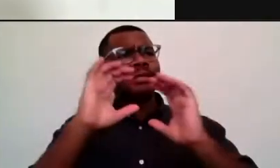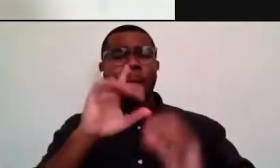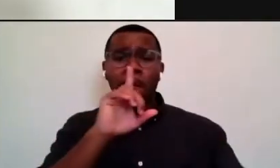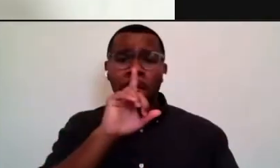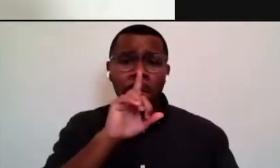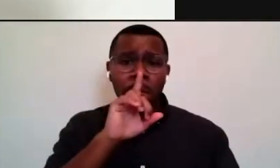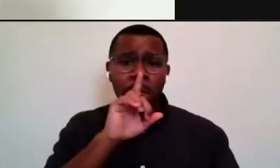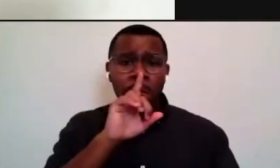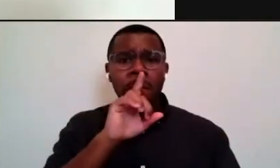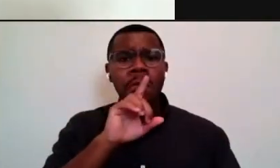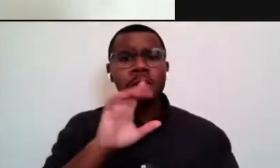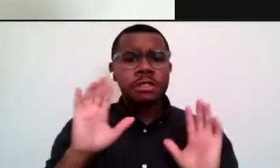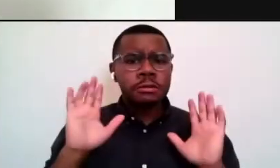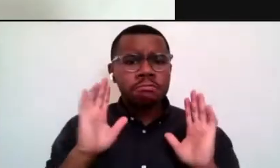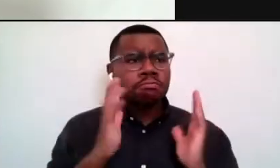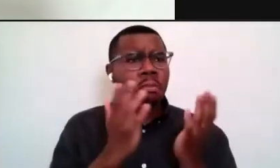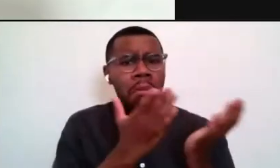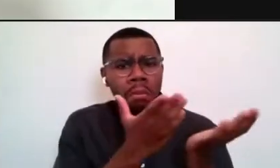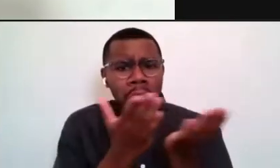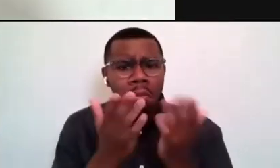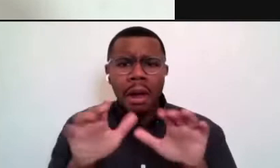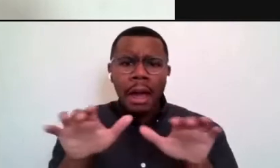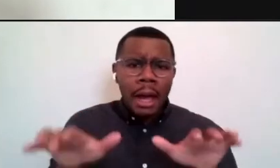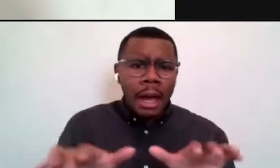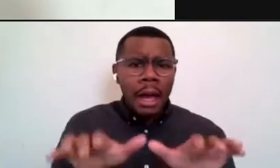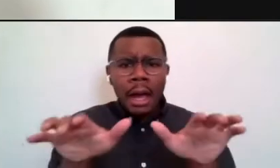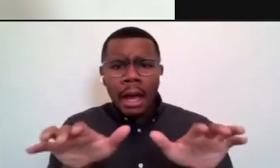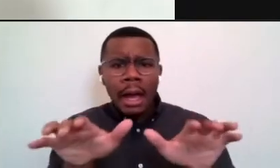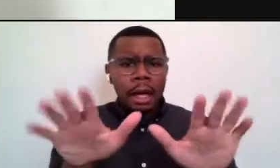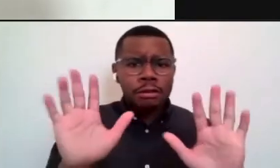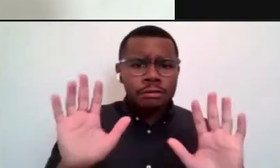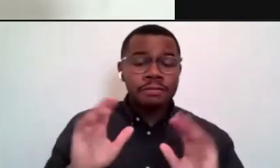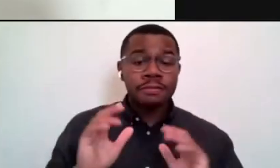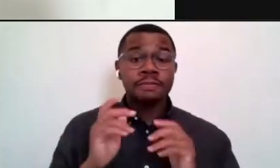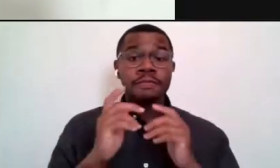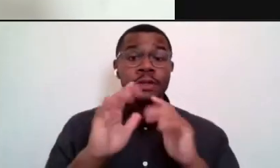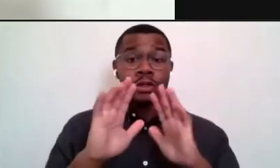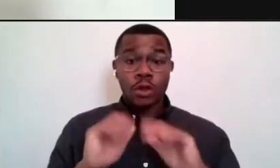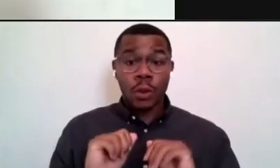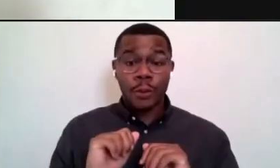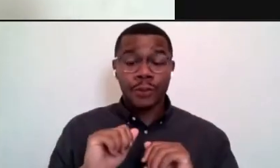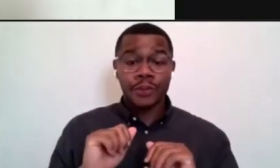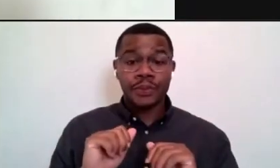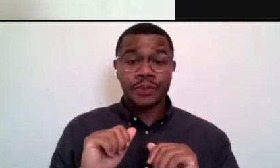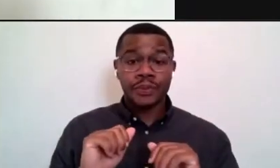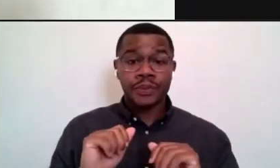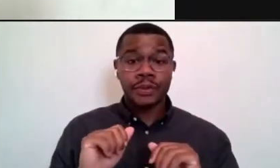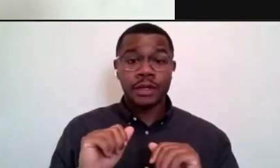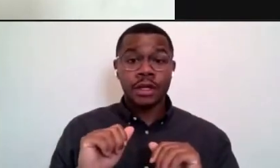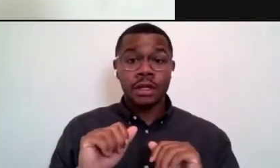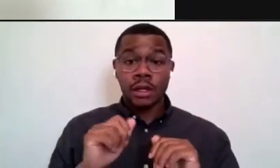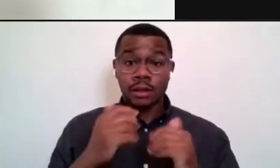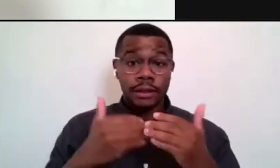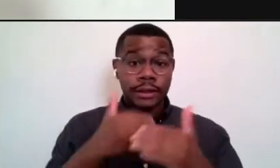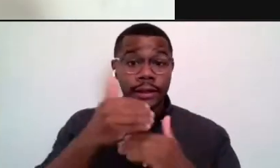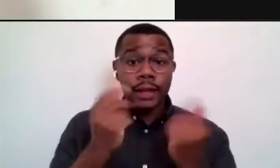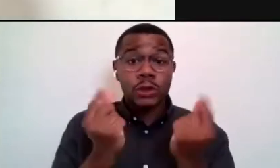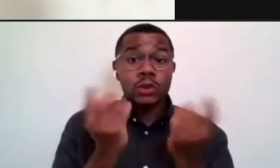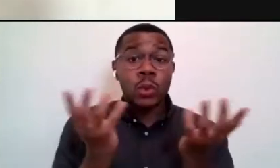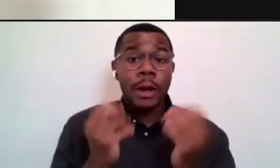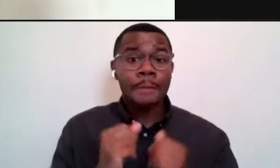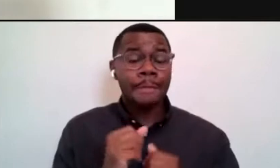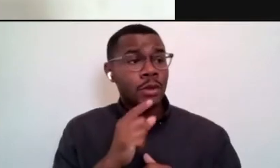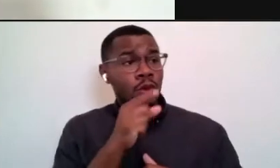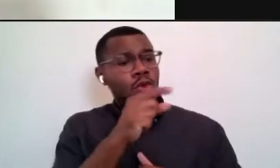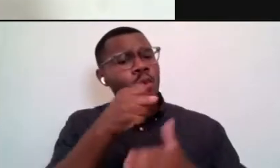then you talk, then you start to ask people, all right, you know, place yourself in the world where you were born. And then